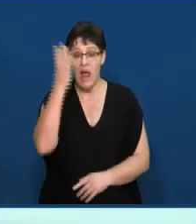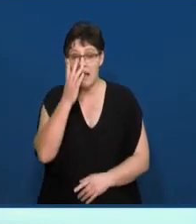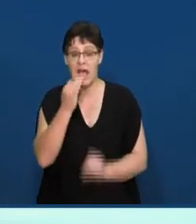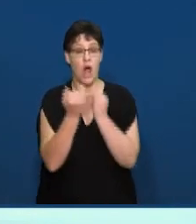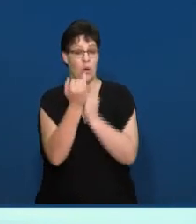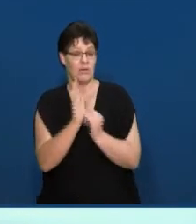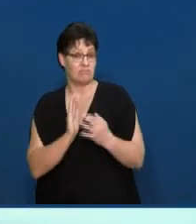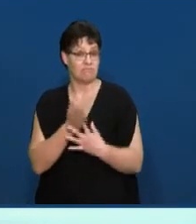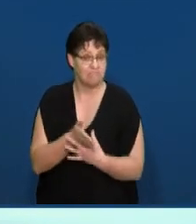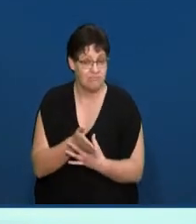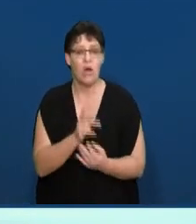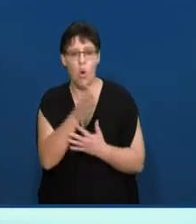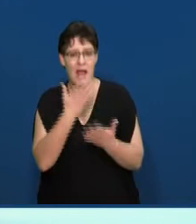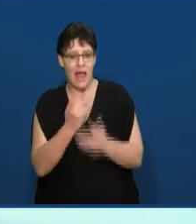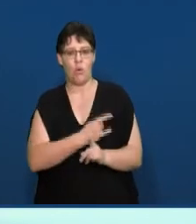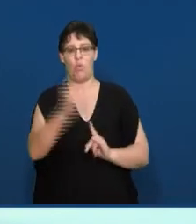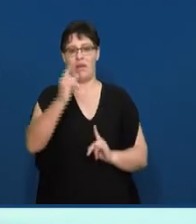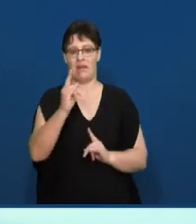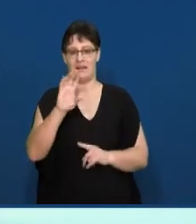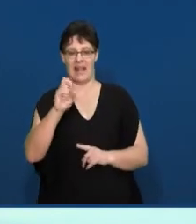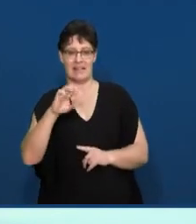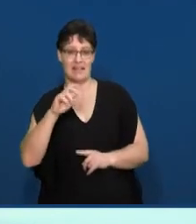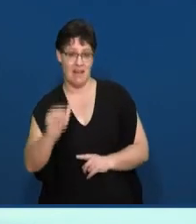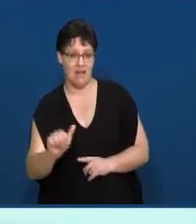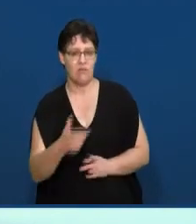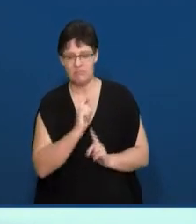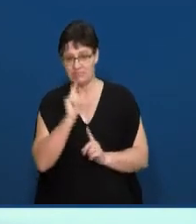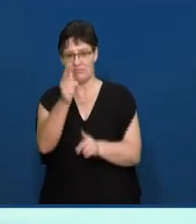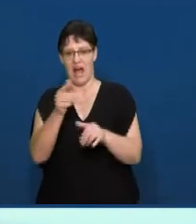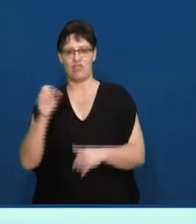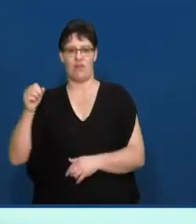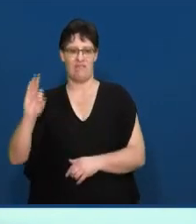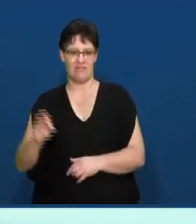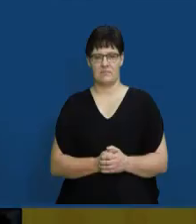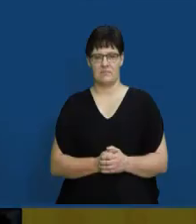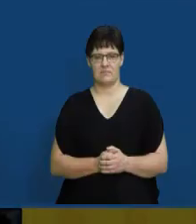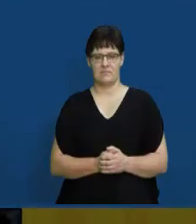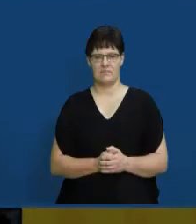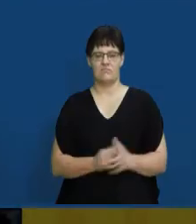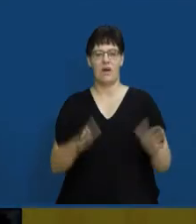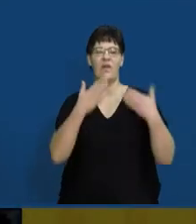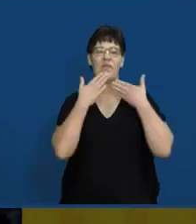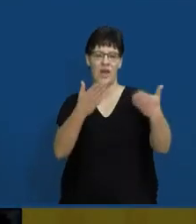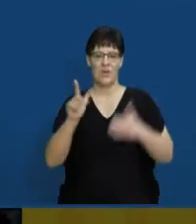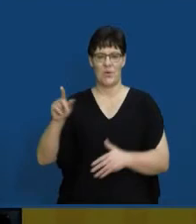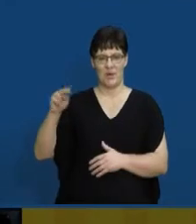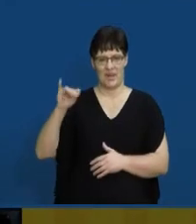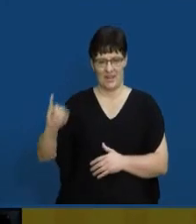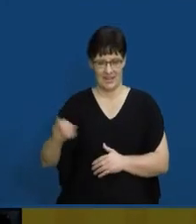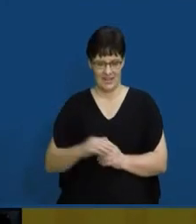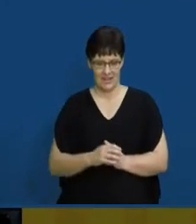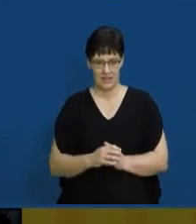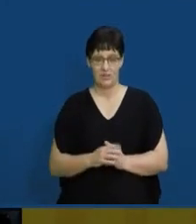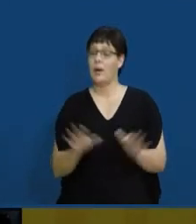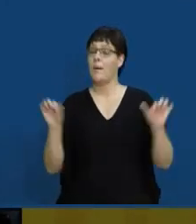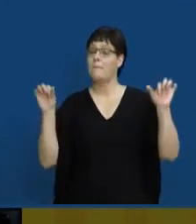that competition so you can win yourself some data. Let's head straight back to Ashraf. Thank you, Looney. Guys,